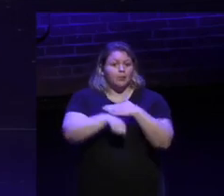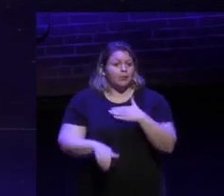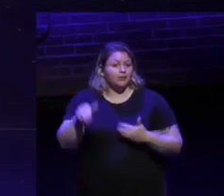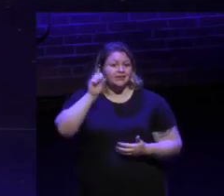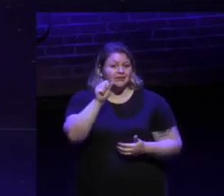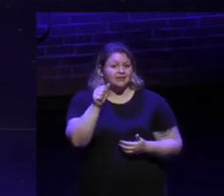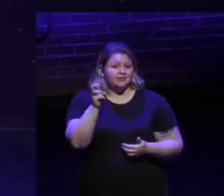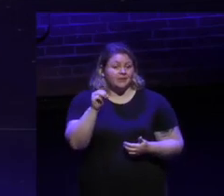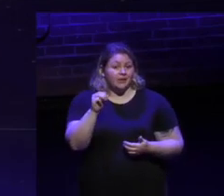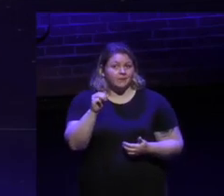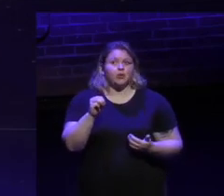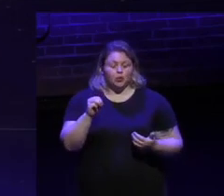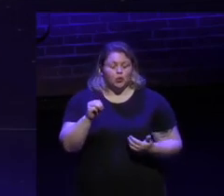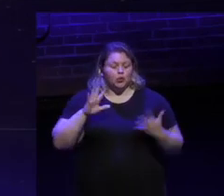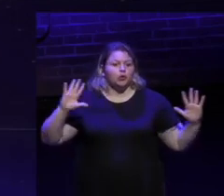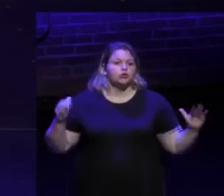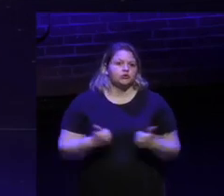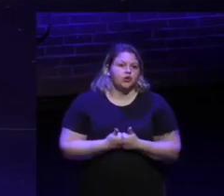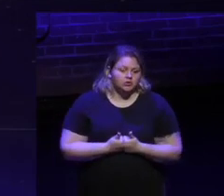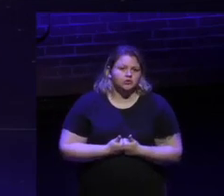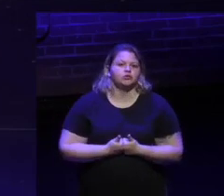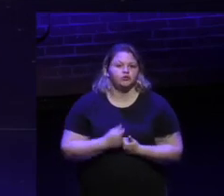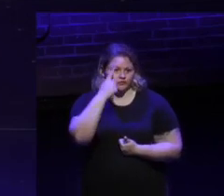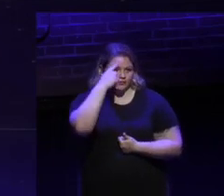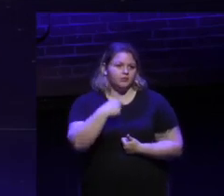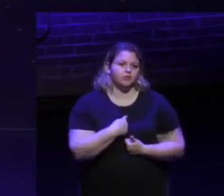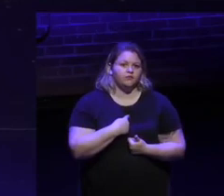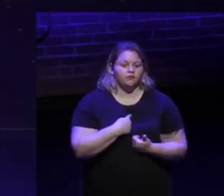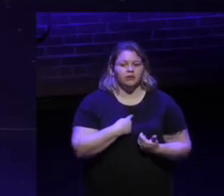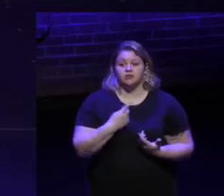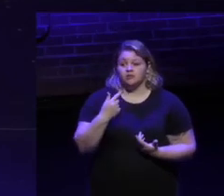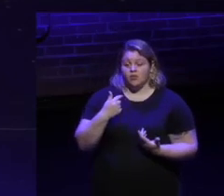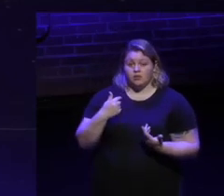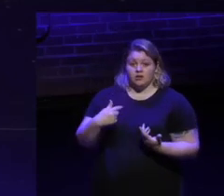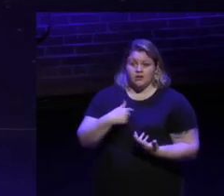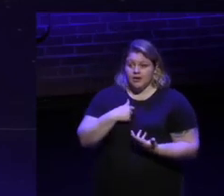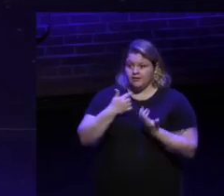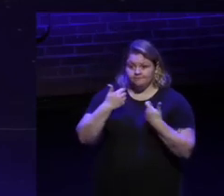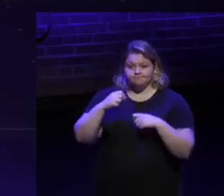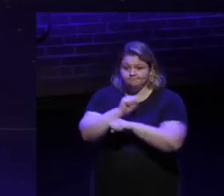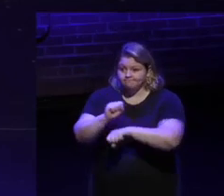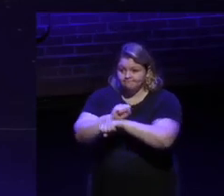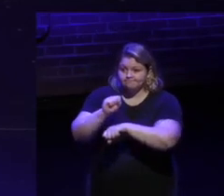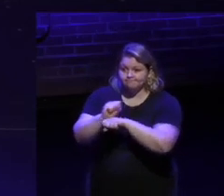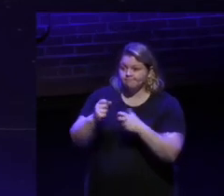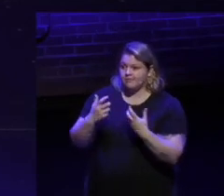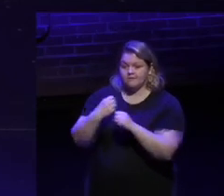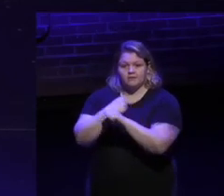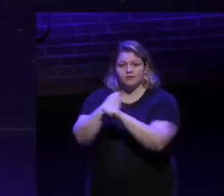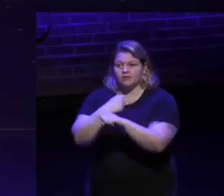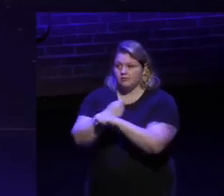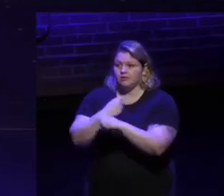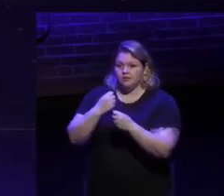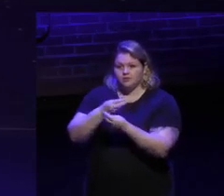worked hard and really felt a connection to improving city operations, to making sure that no matter where you live, you're going to have